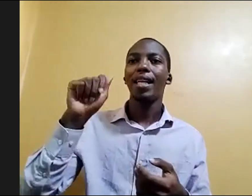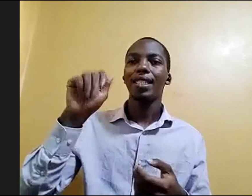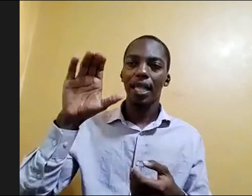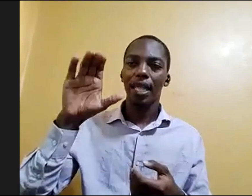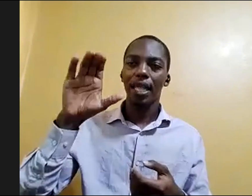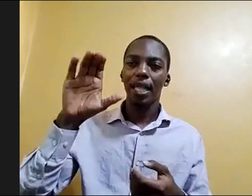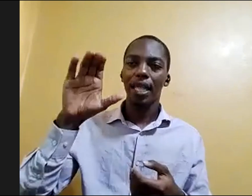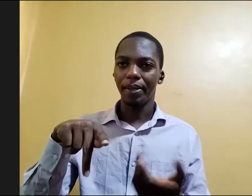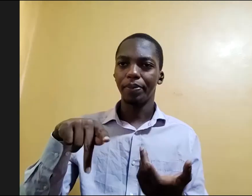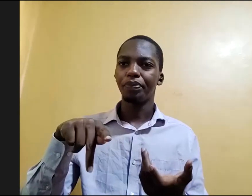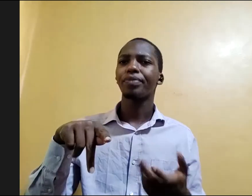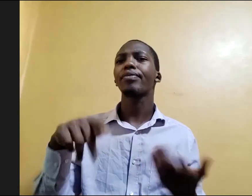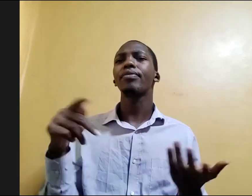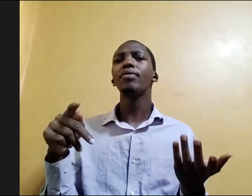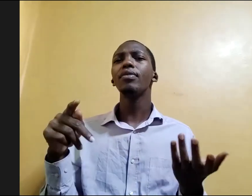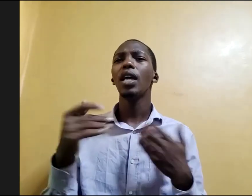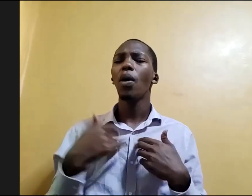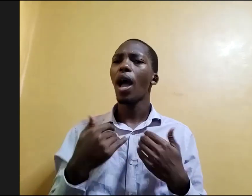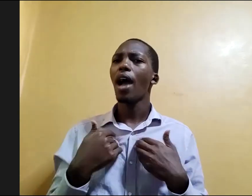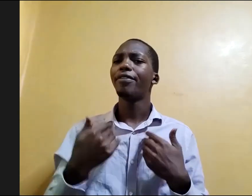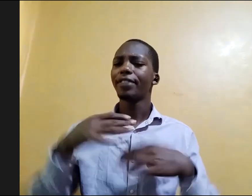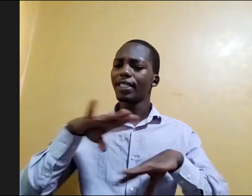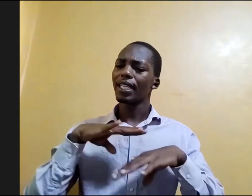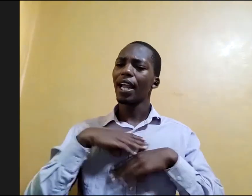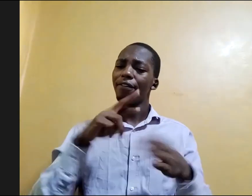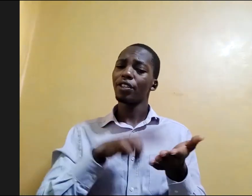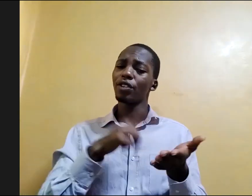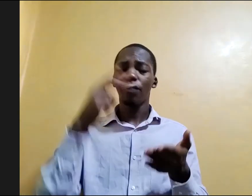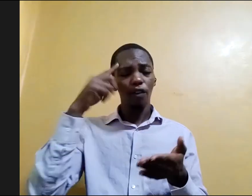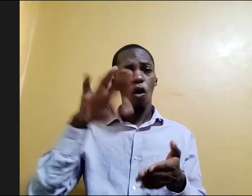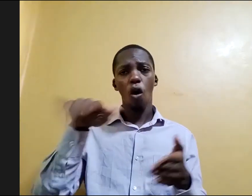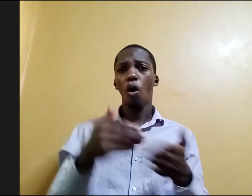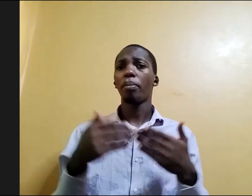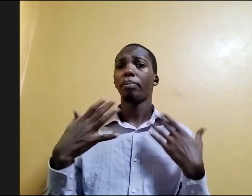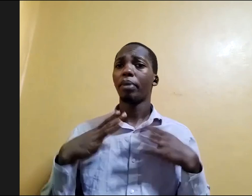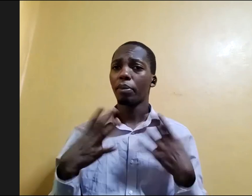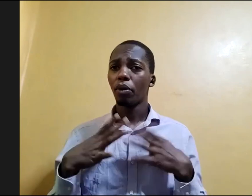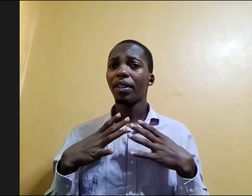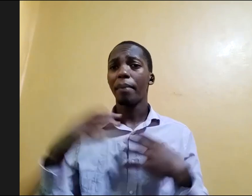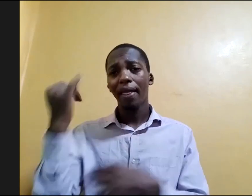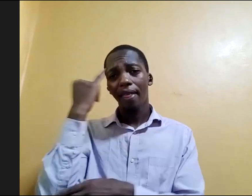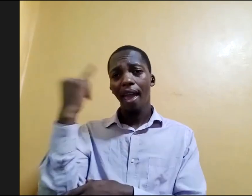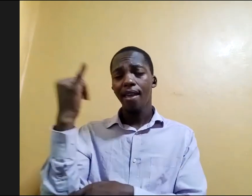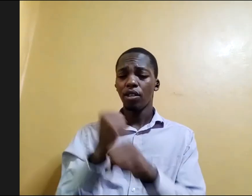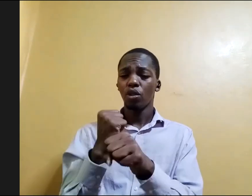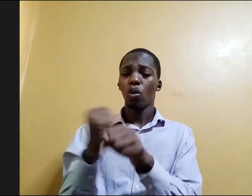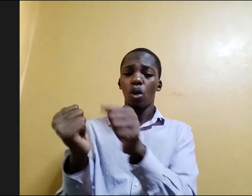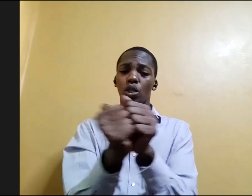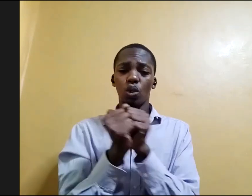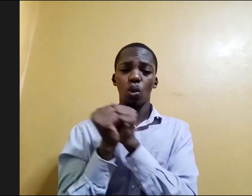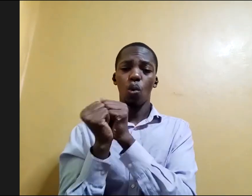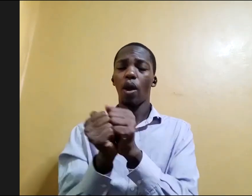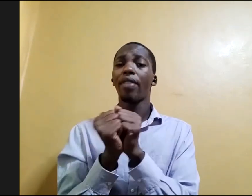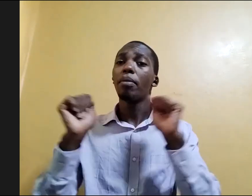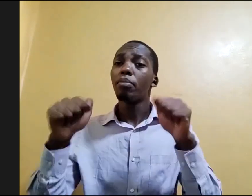will we have enough resources for everybody? Not necessarily, but the idea is to work together and possibly also establish funds